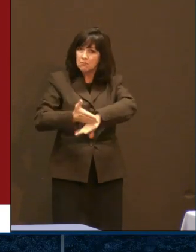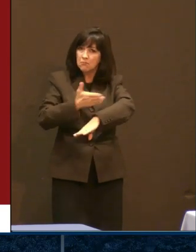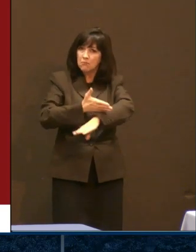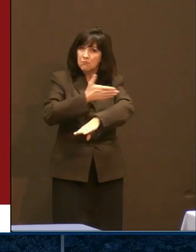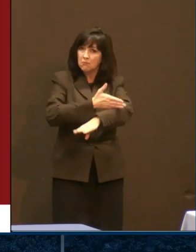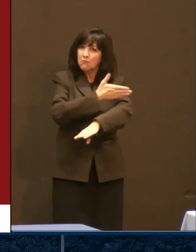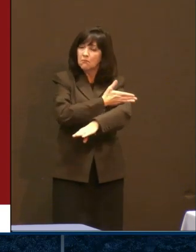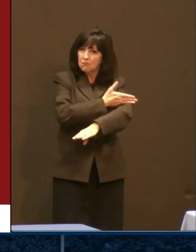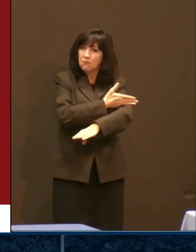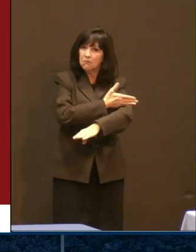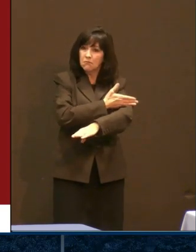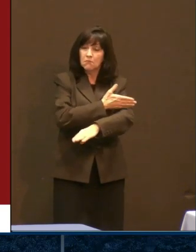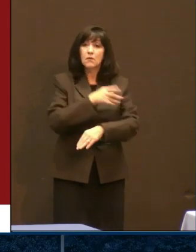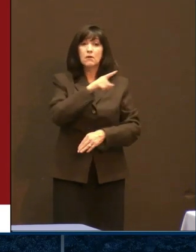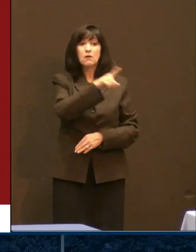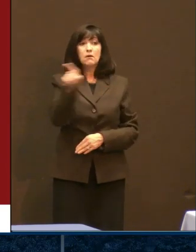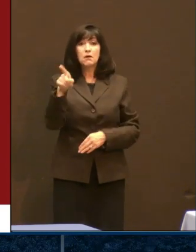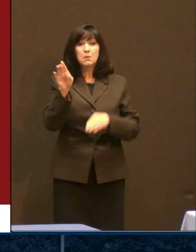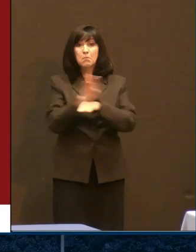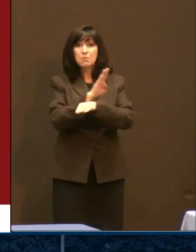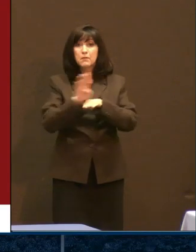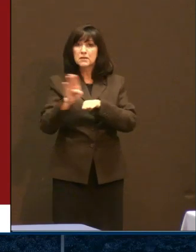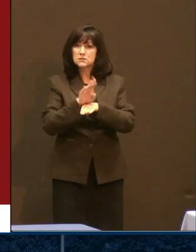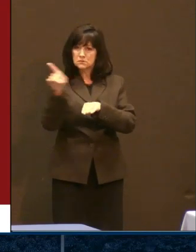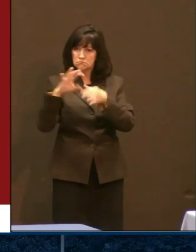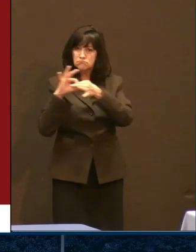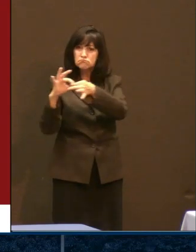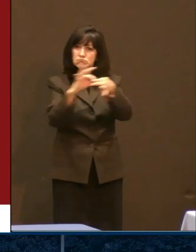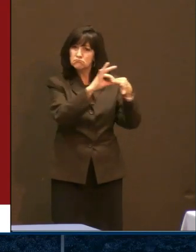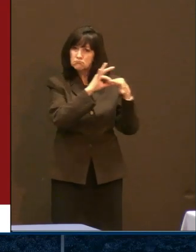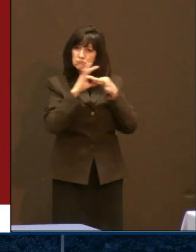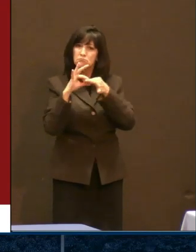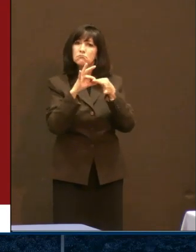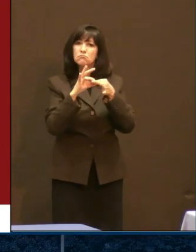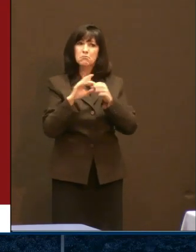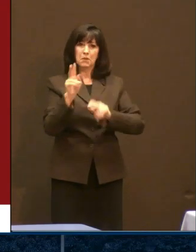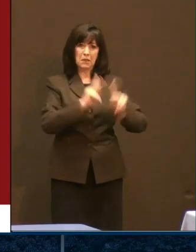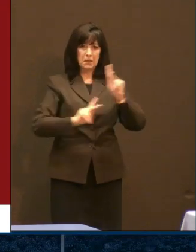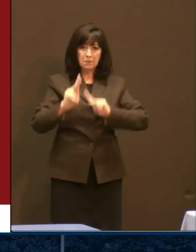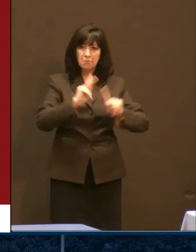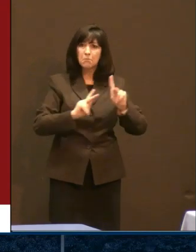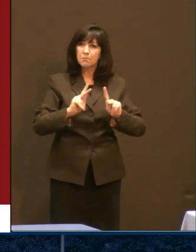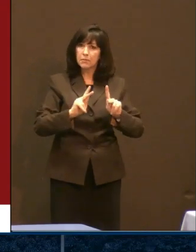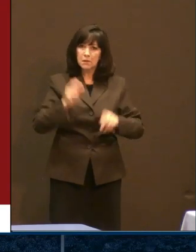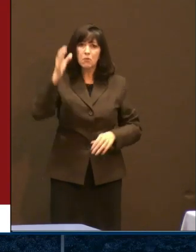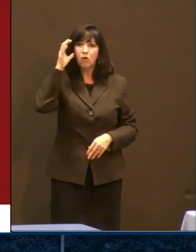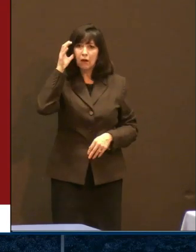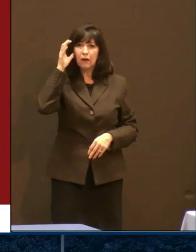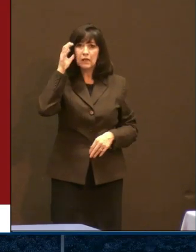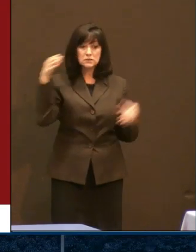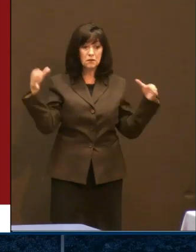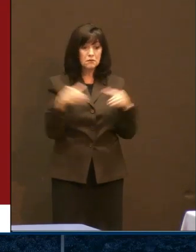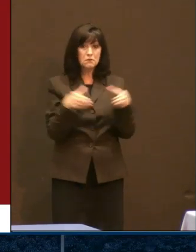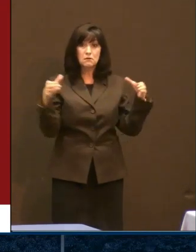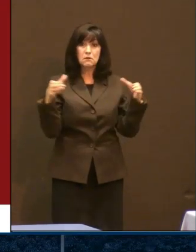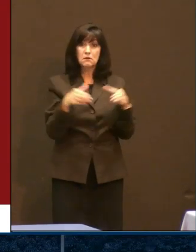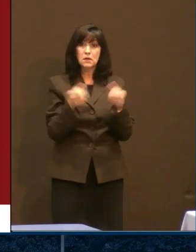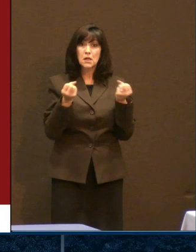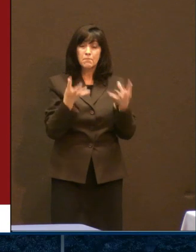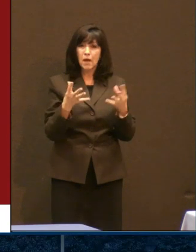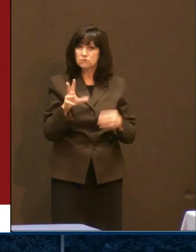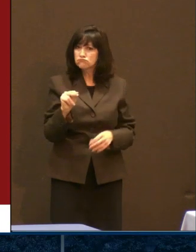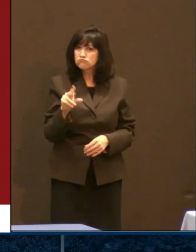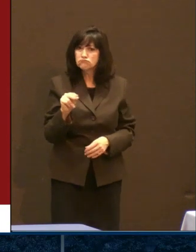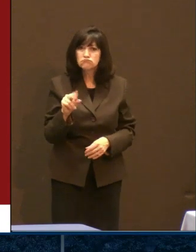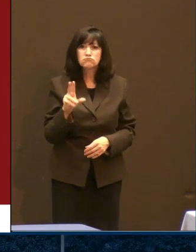we've gotten from businesses across our state, from ordinary Delawareans, and not gathering in big groups and keeping social